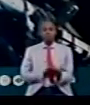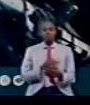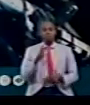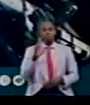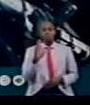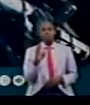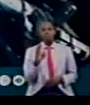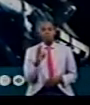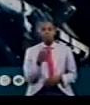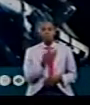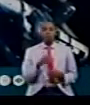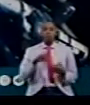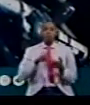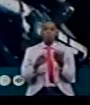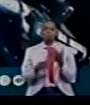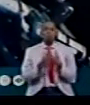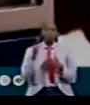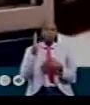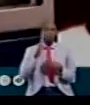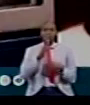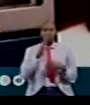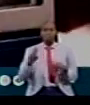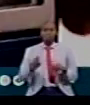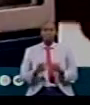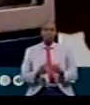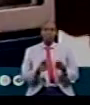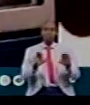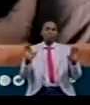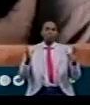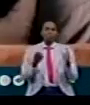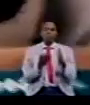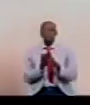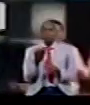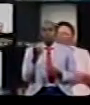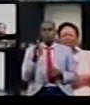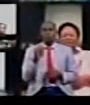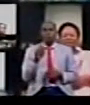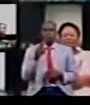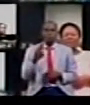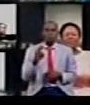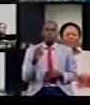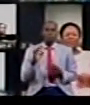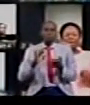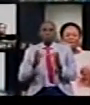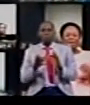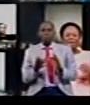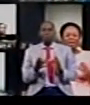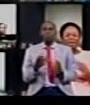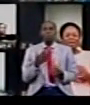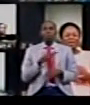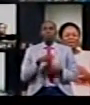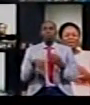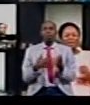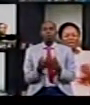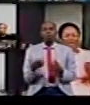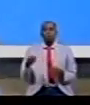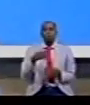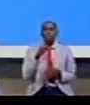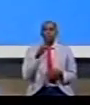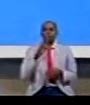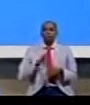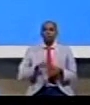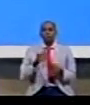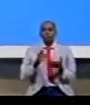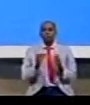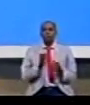Let's call upon him. that anywhere you go, anywhere you find